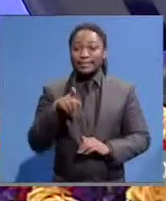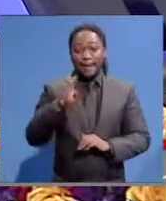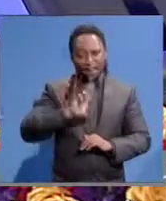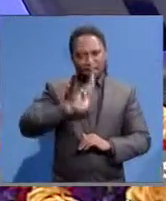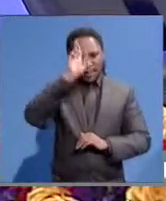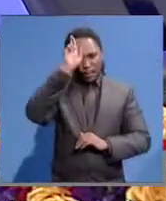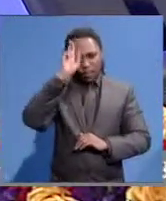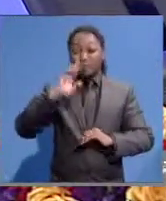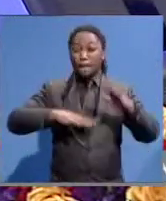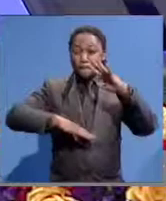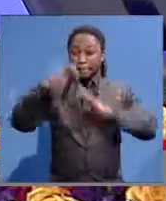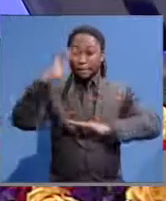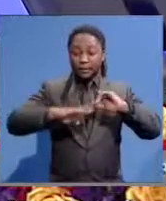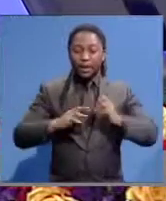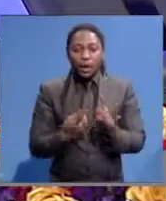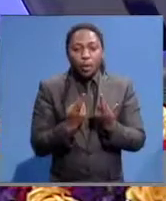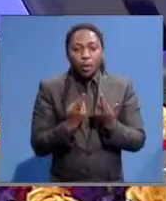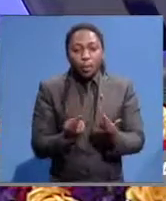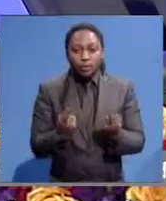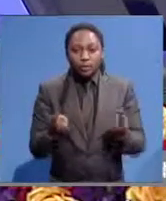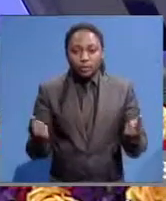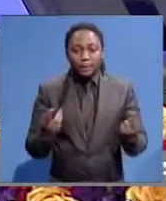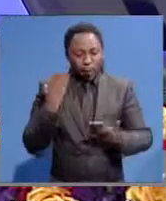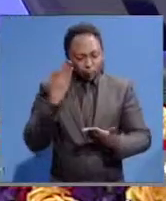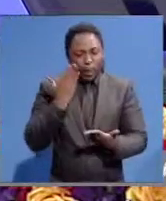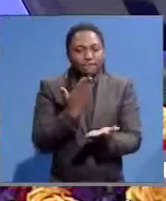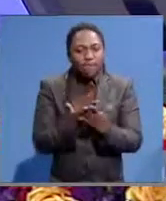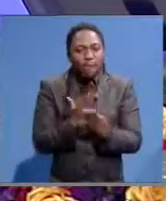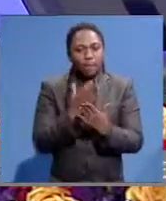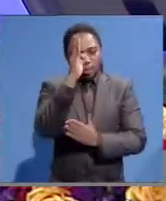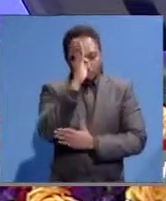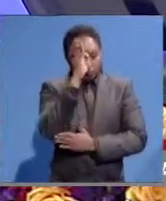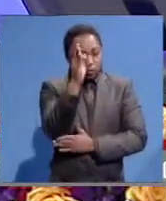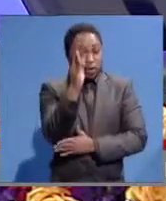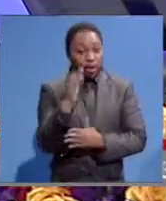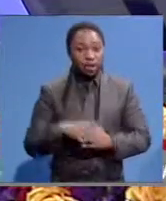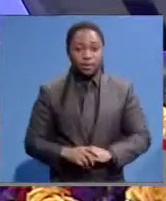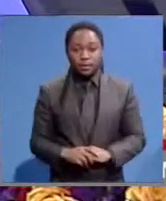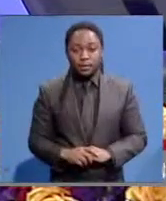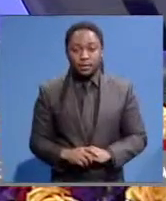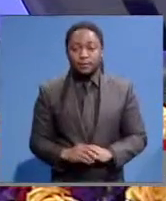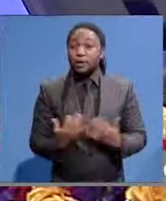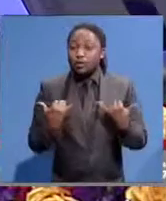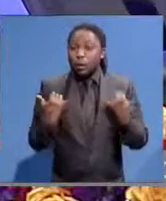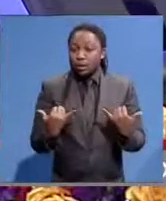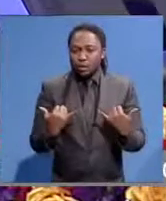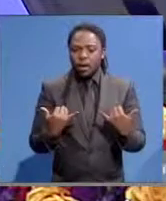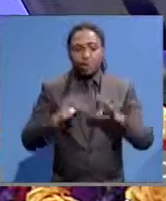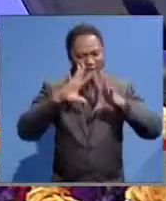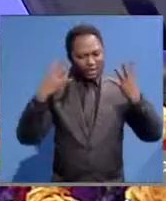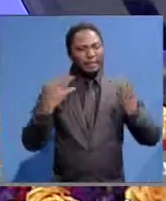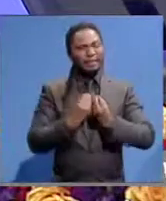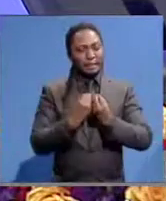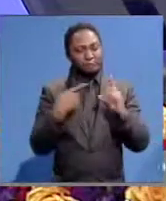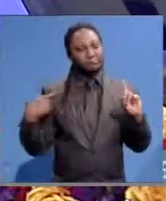being a resource to make a liberatory future. And I think that's right at the core of Madiba's legacy, is that we take responsibility